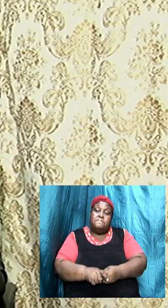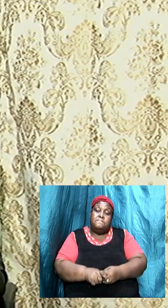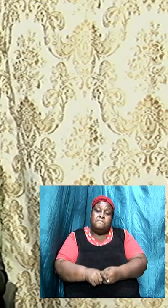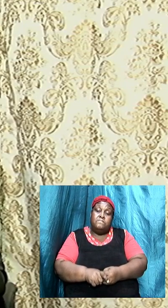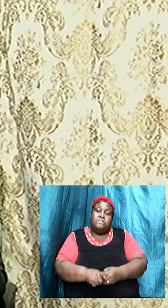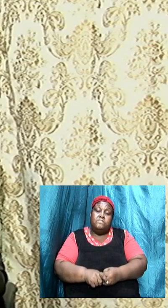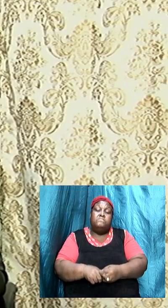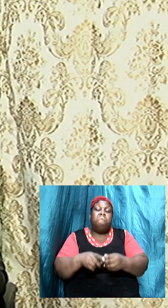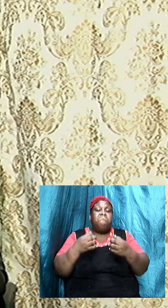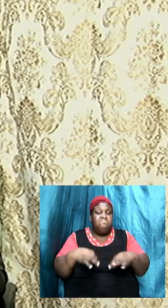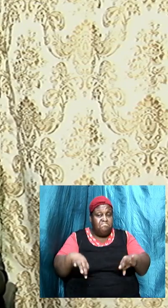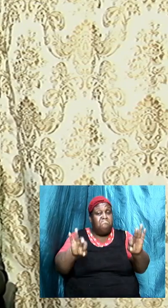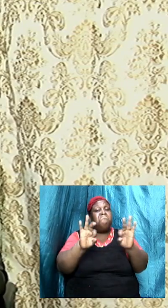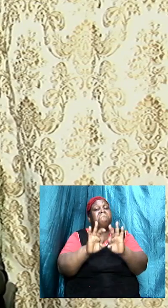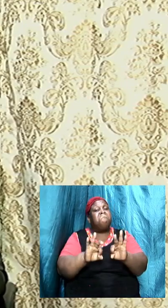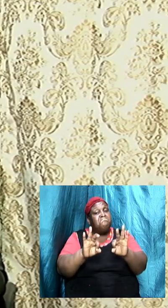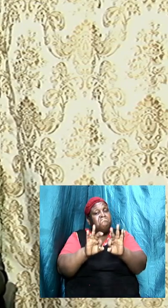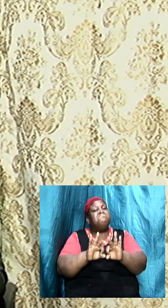So it is important